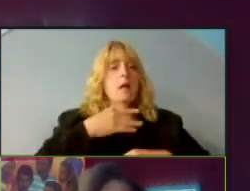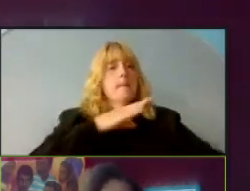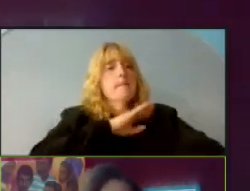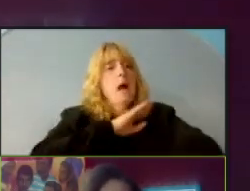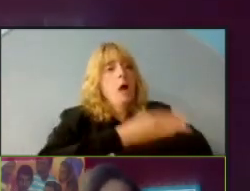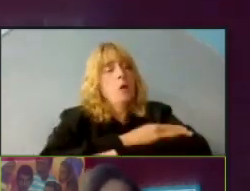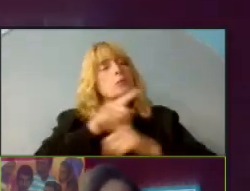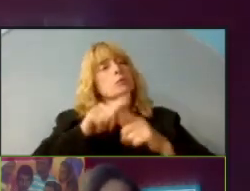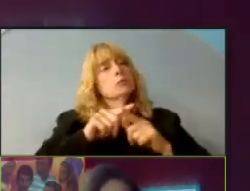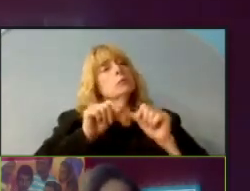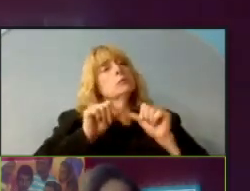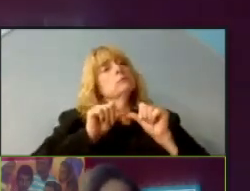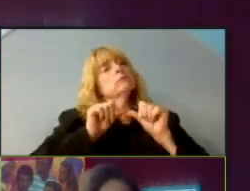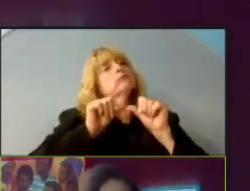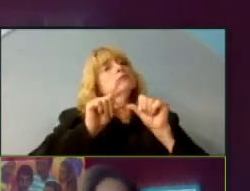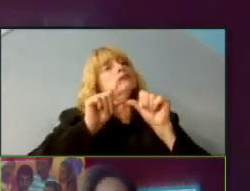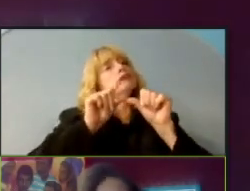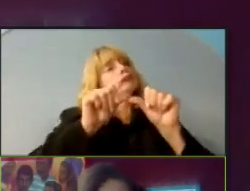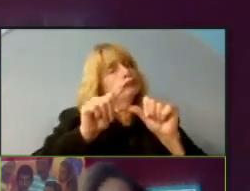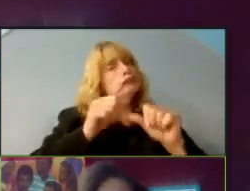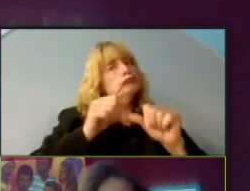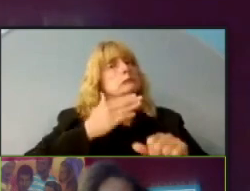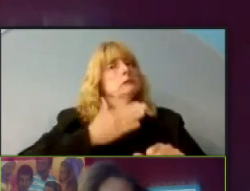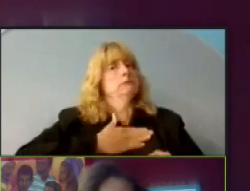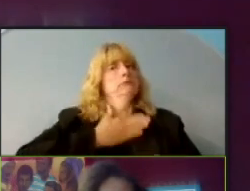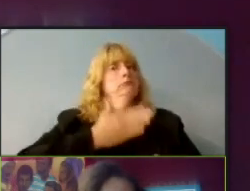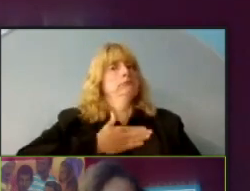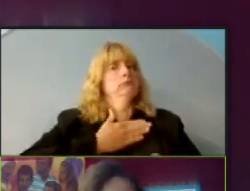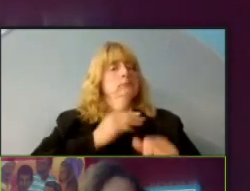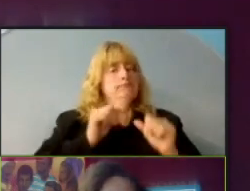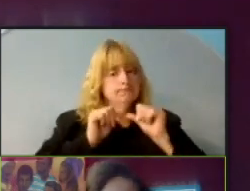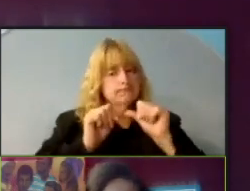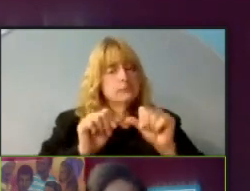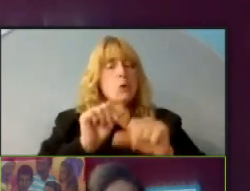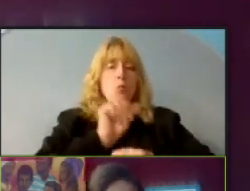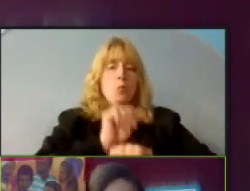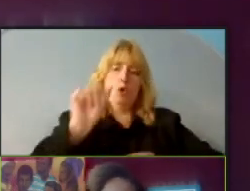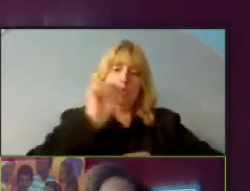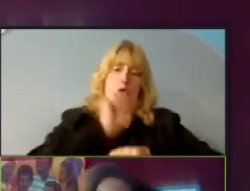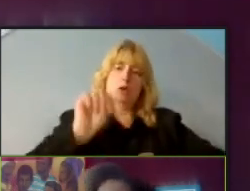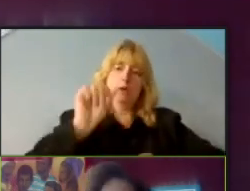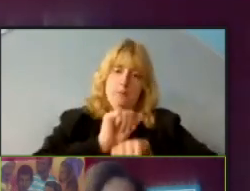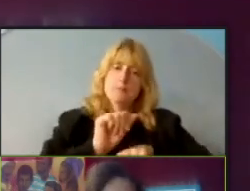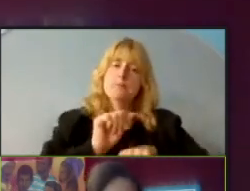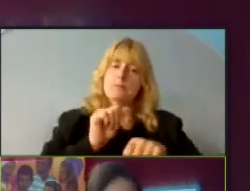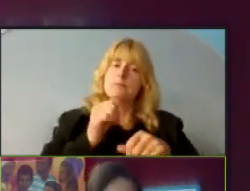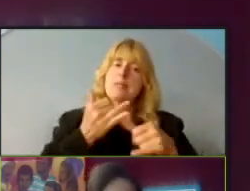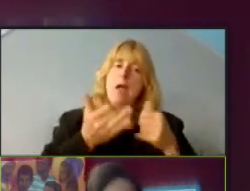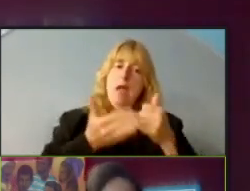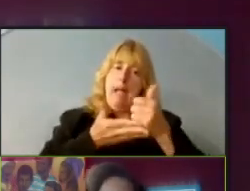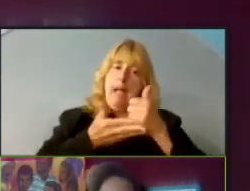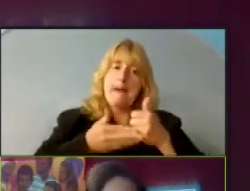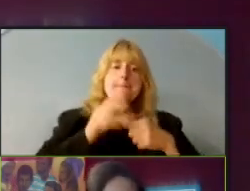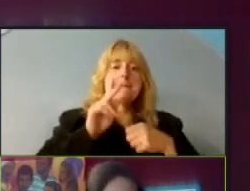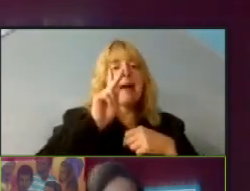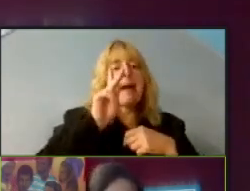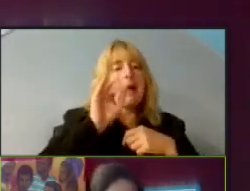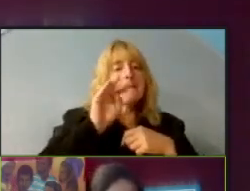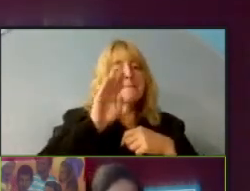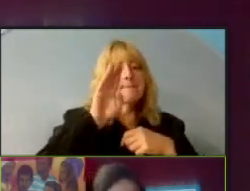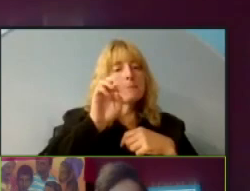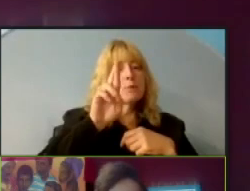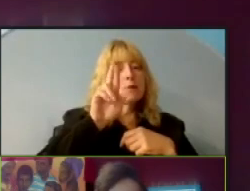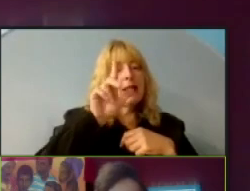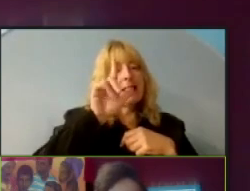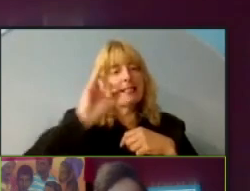work. And to help us with that is Kimberly Boyd, again coming back to us from